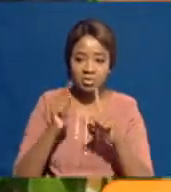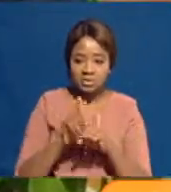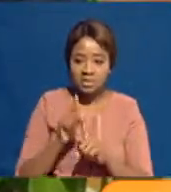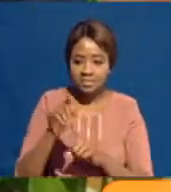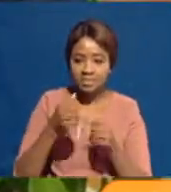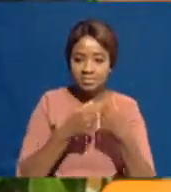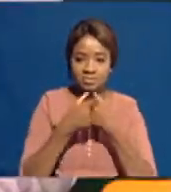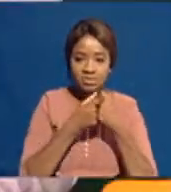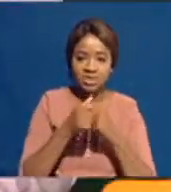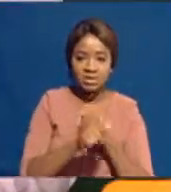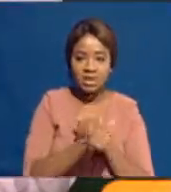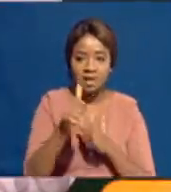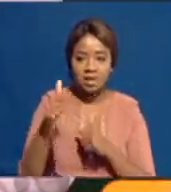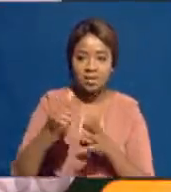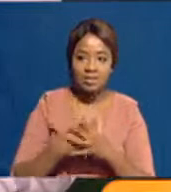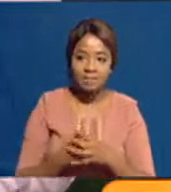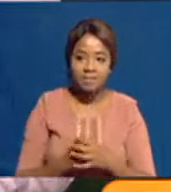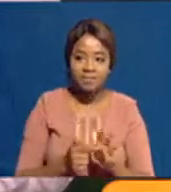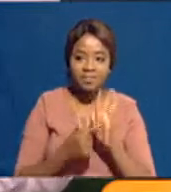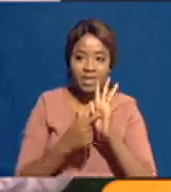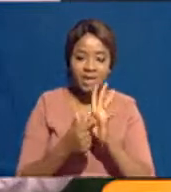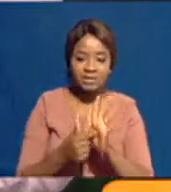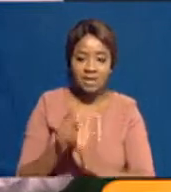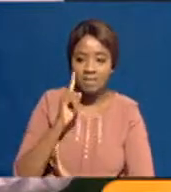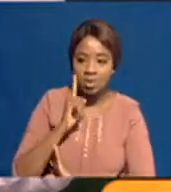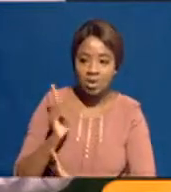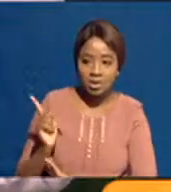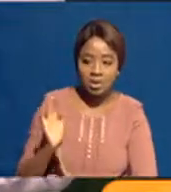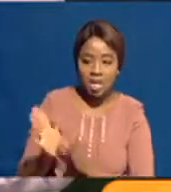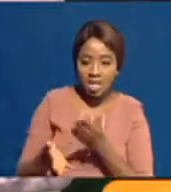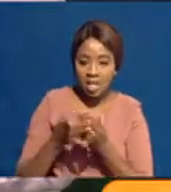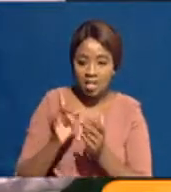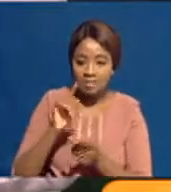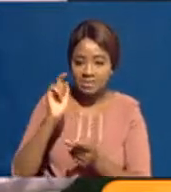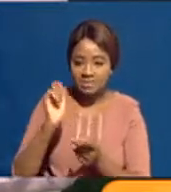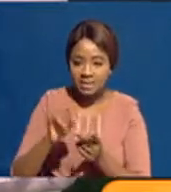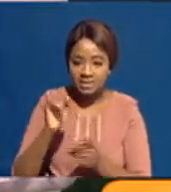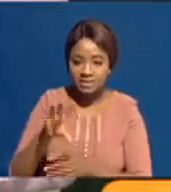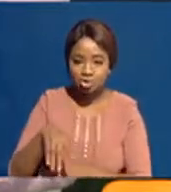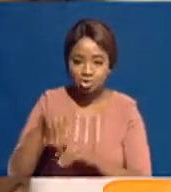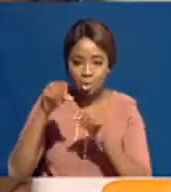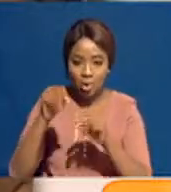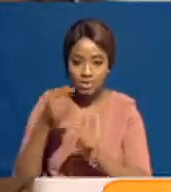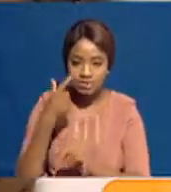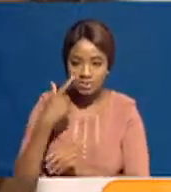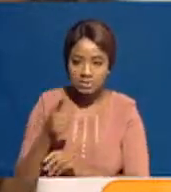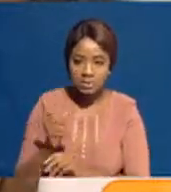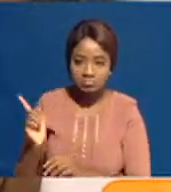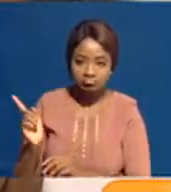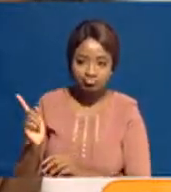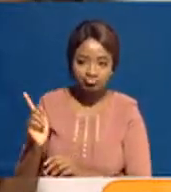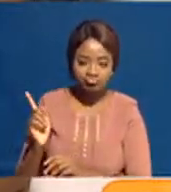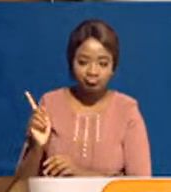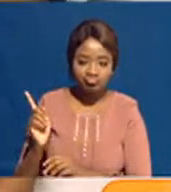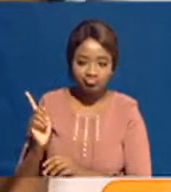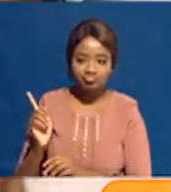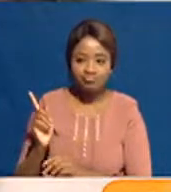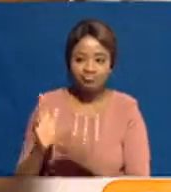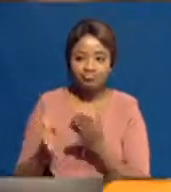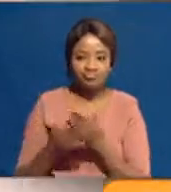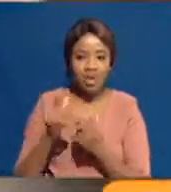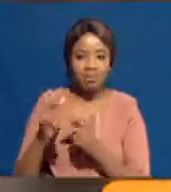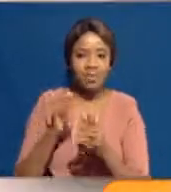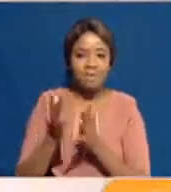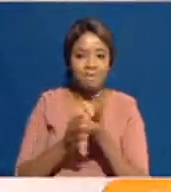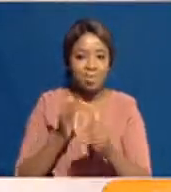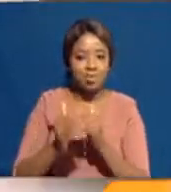challenges. This is a portable soil tester, a technological advancement that is making the soil testing process shorter